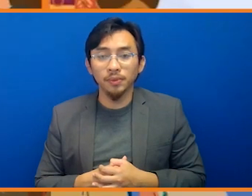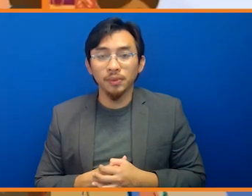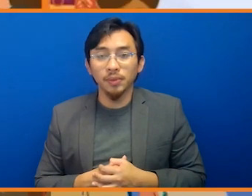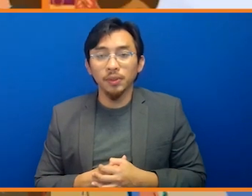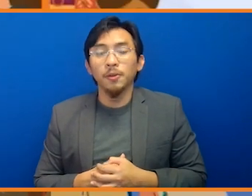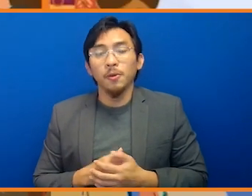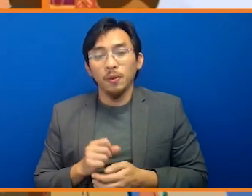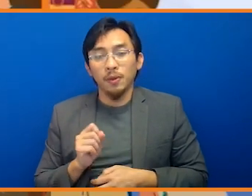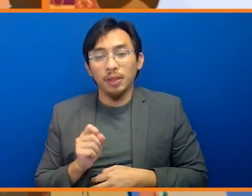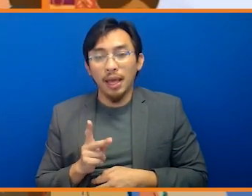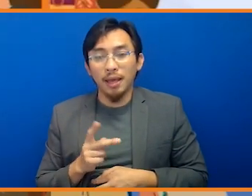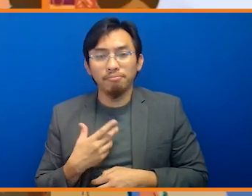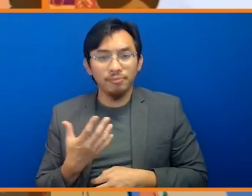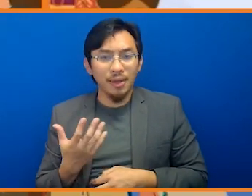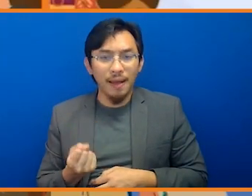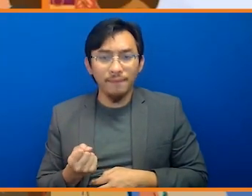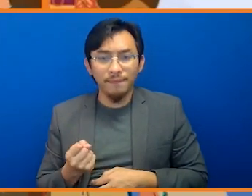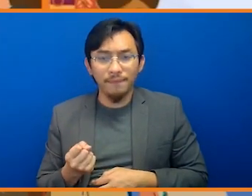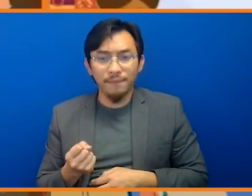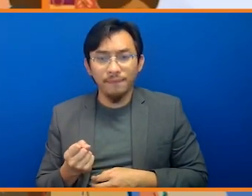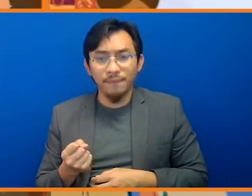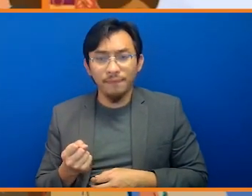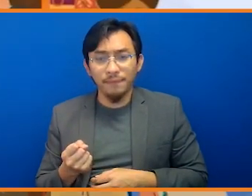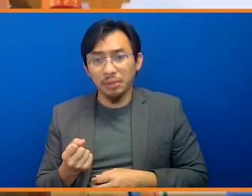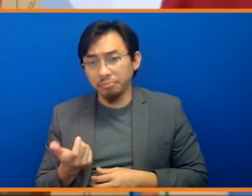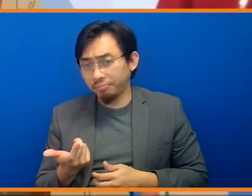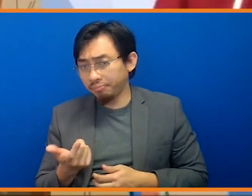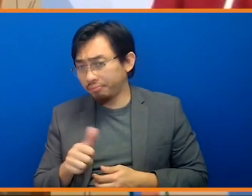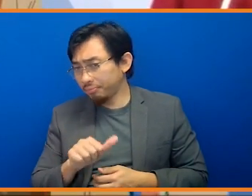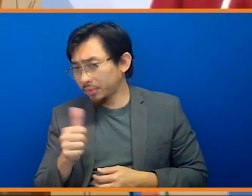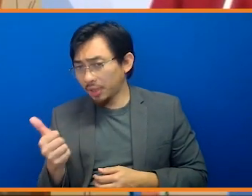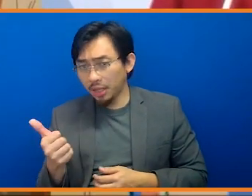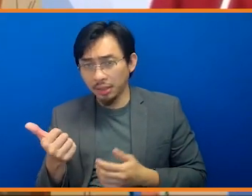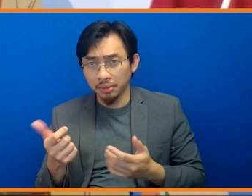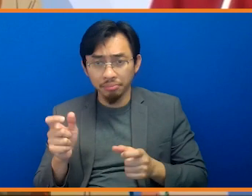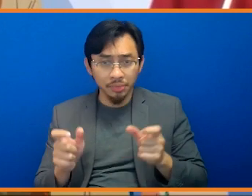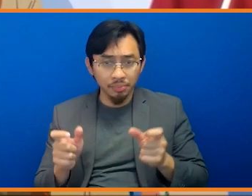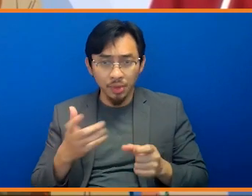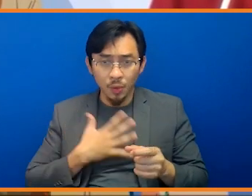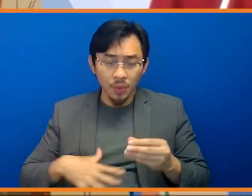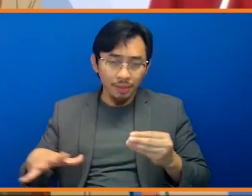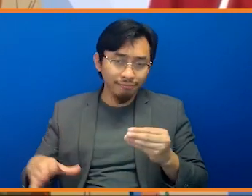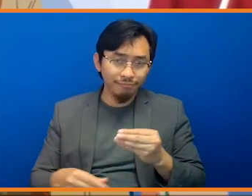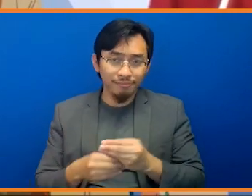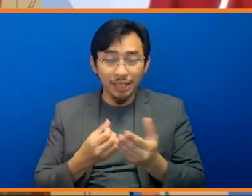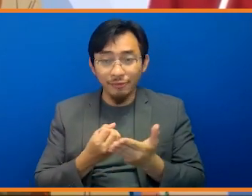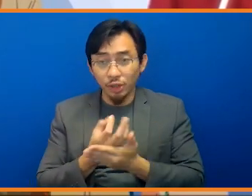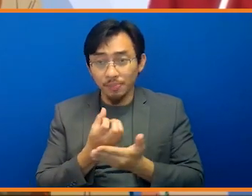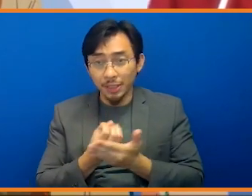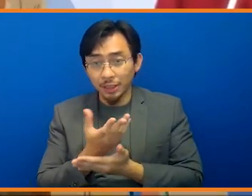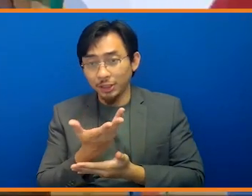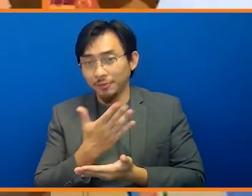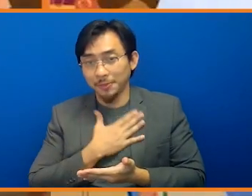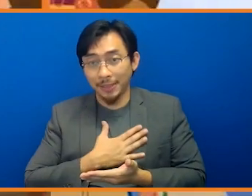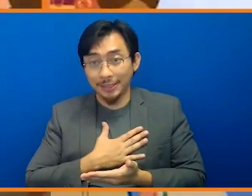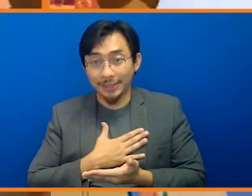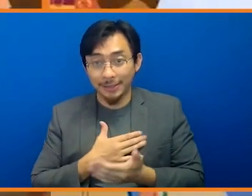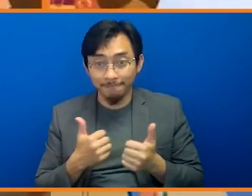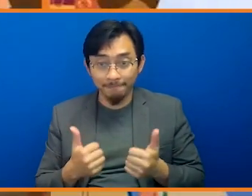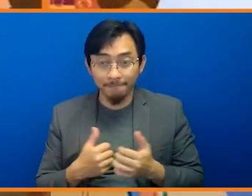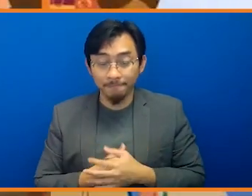Okay, we have. You want to add another informations? Please, Sahlan, please.